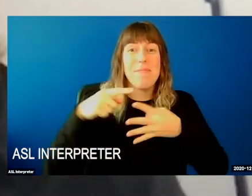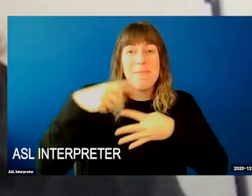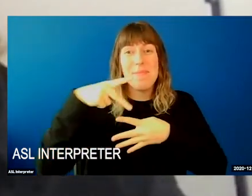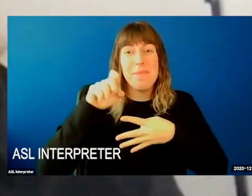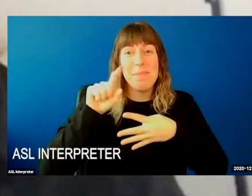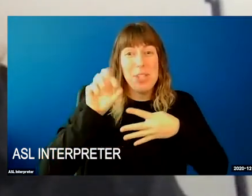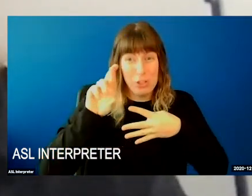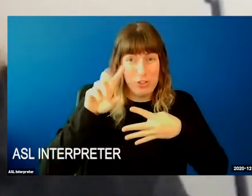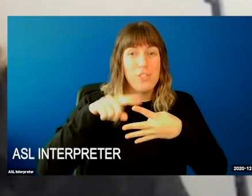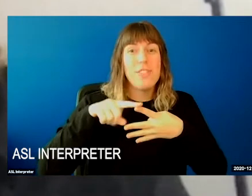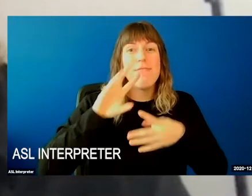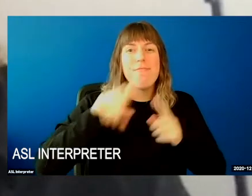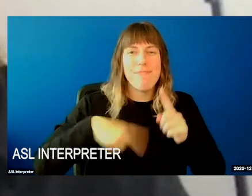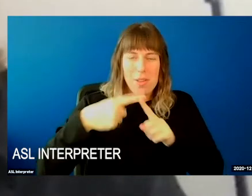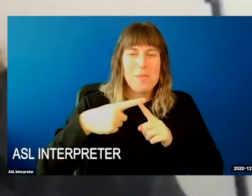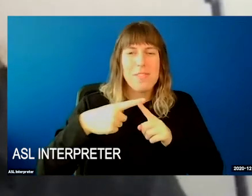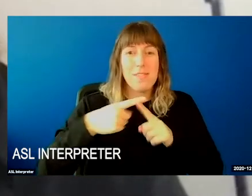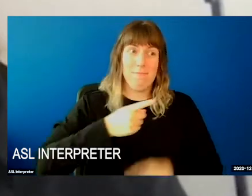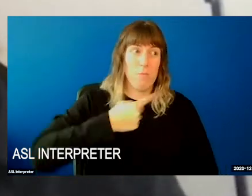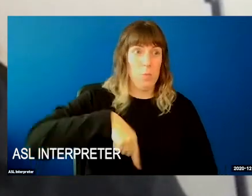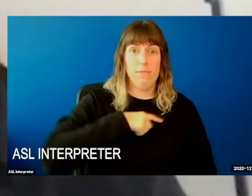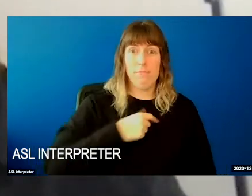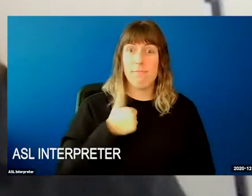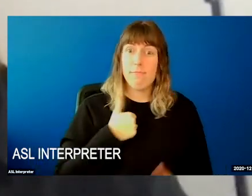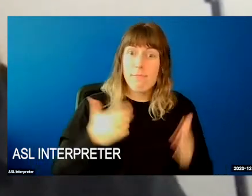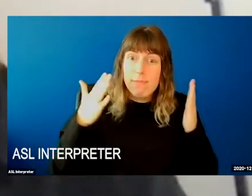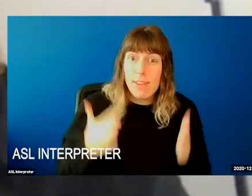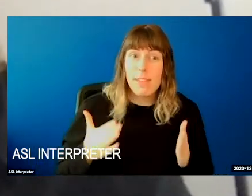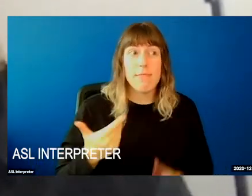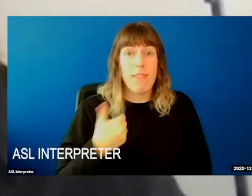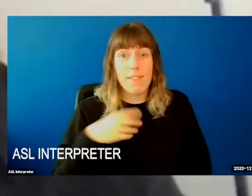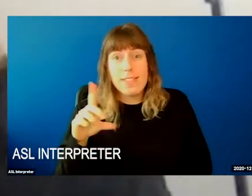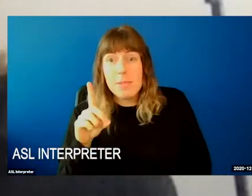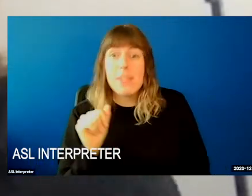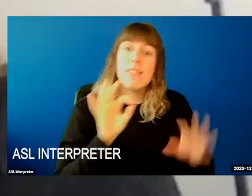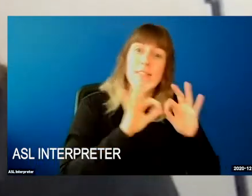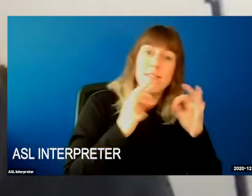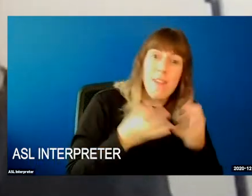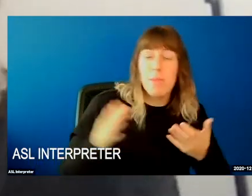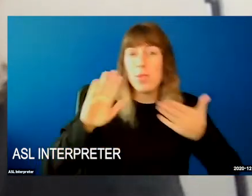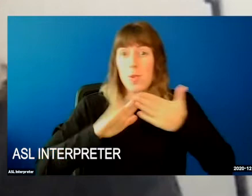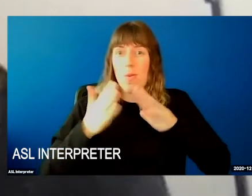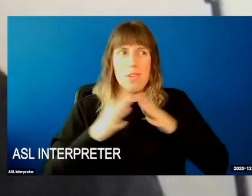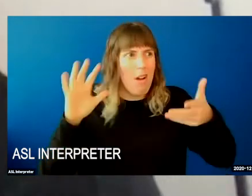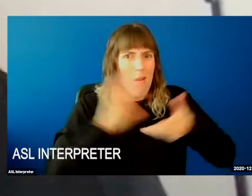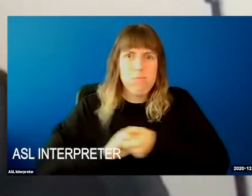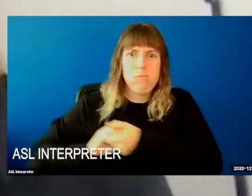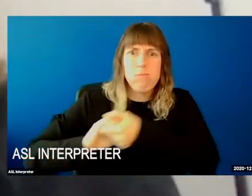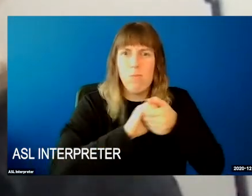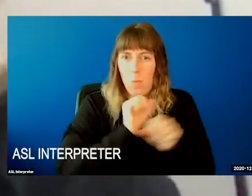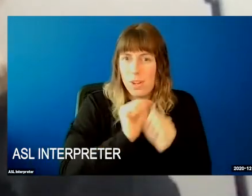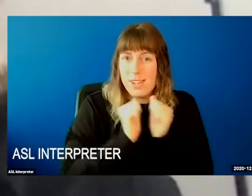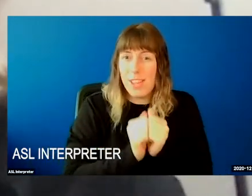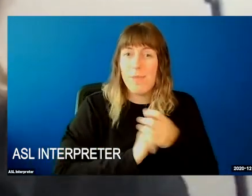about the ways that we as citizens and people with disabilities and families and communities can work together. We heard